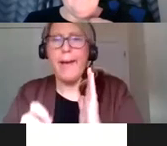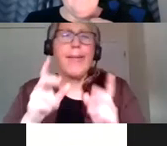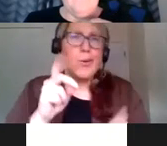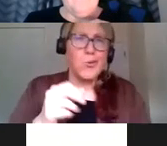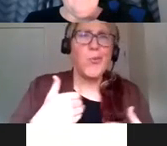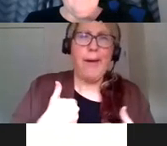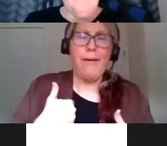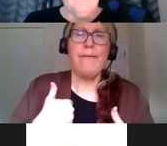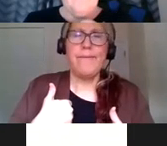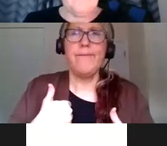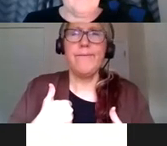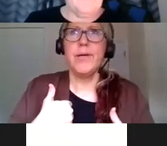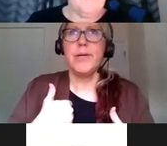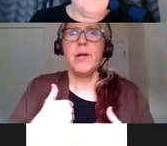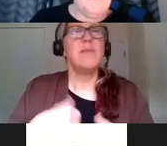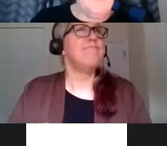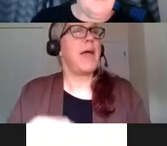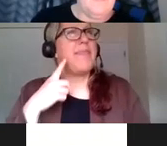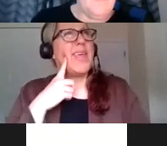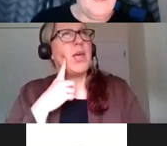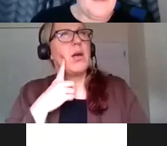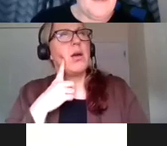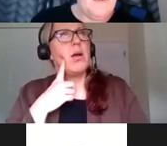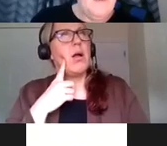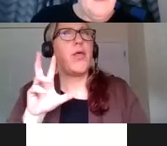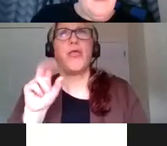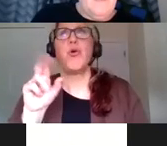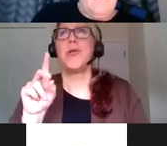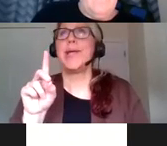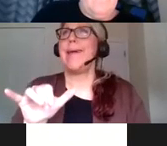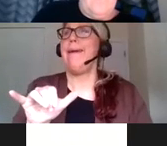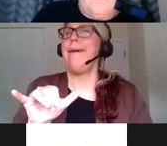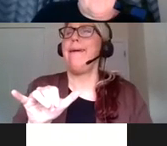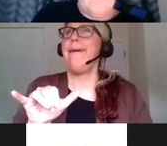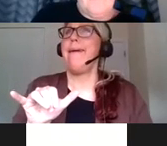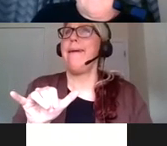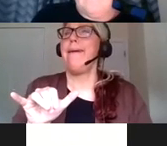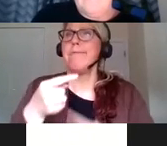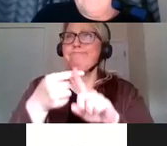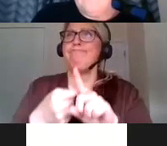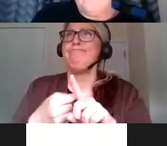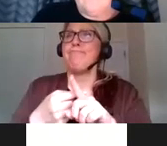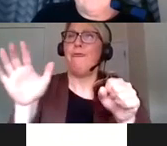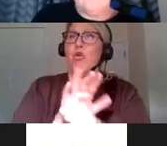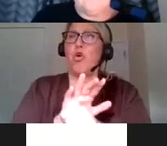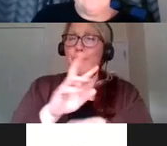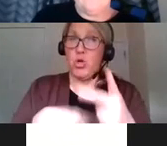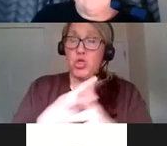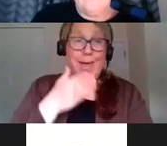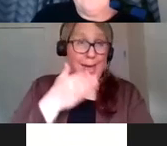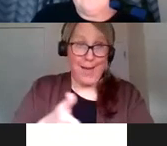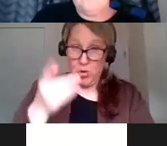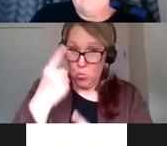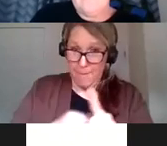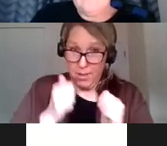have, there is, I think, a 30-day full version. And then after the 30 days, what's nice with Read